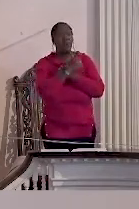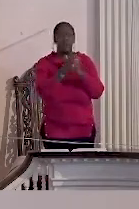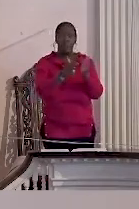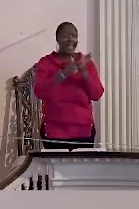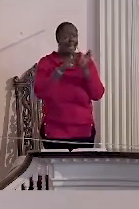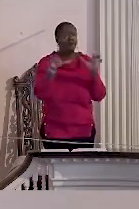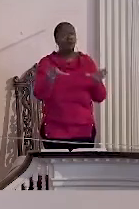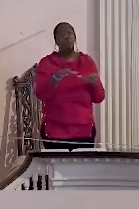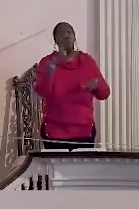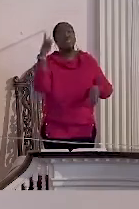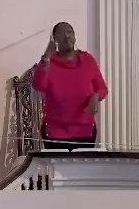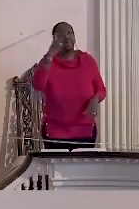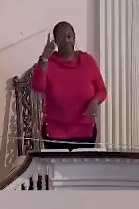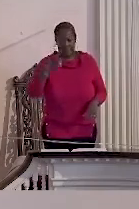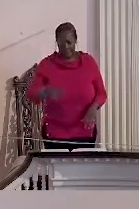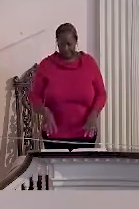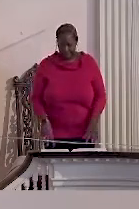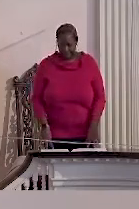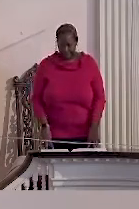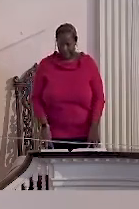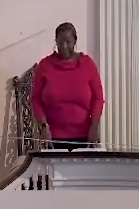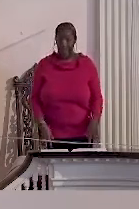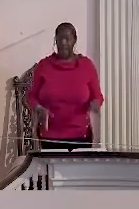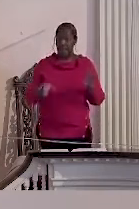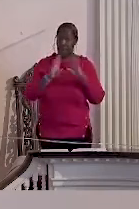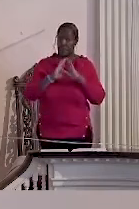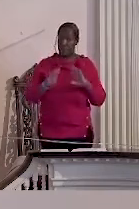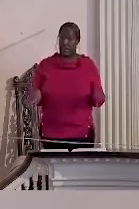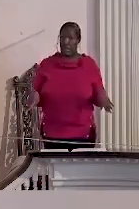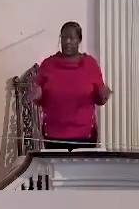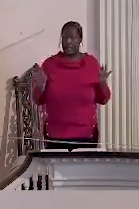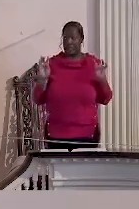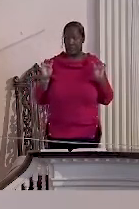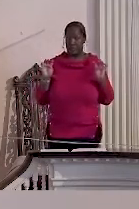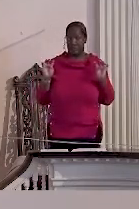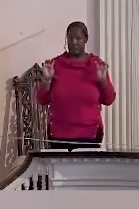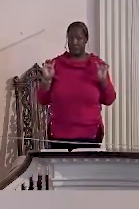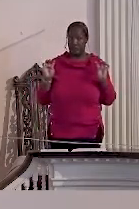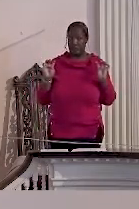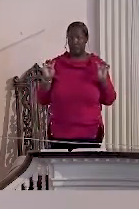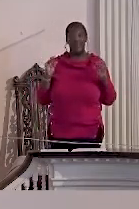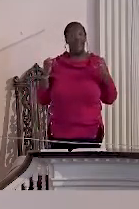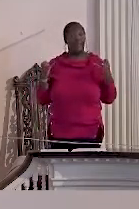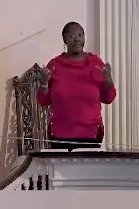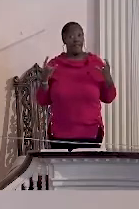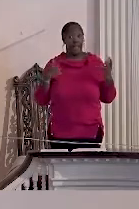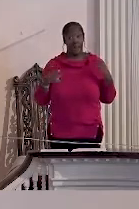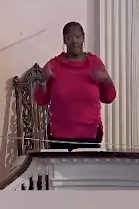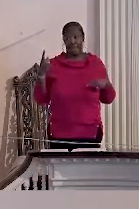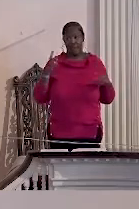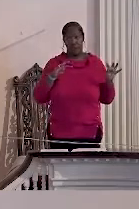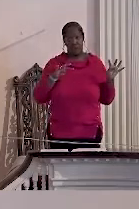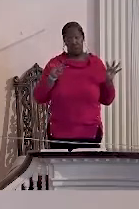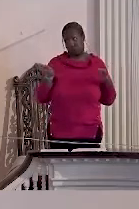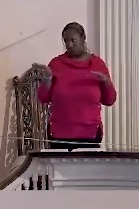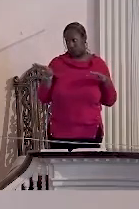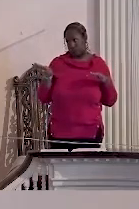something. There was silence in the room, and now everyone stared at